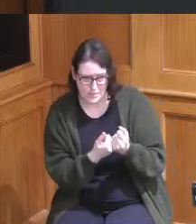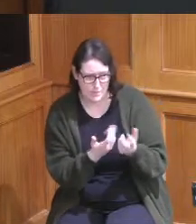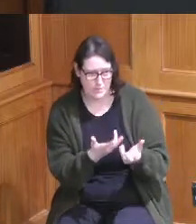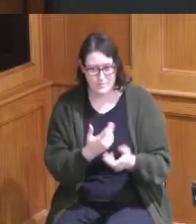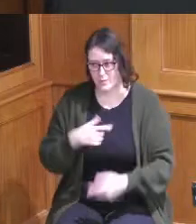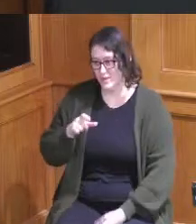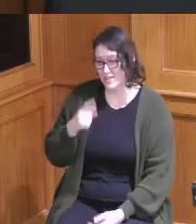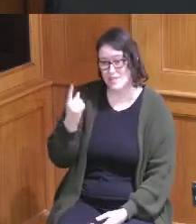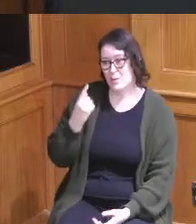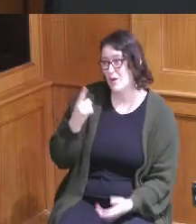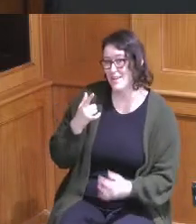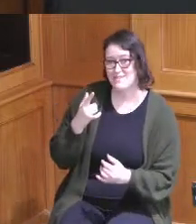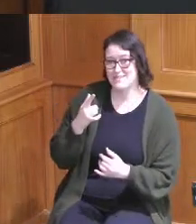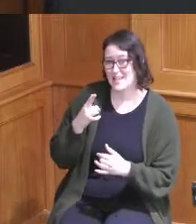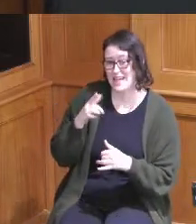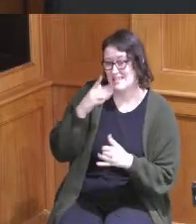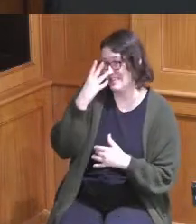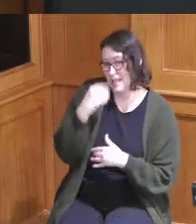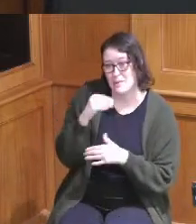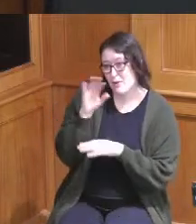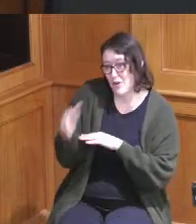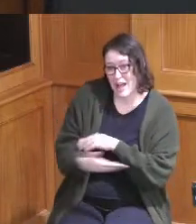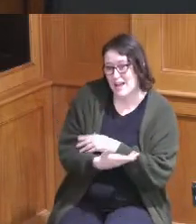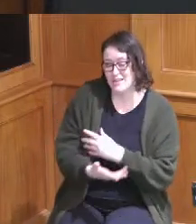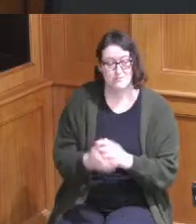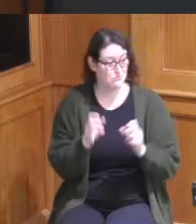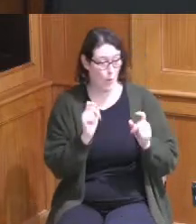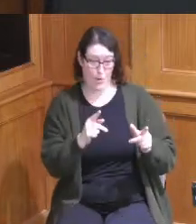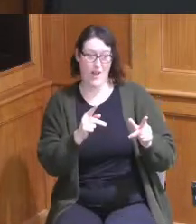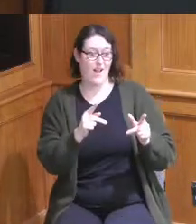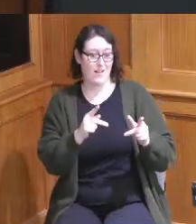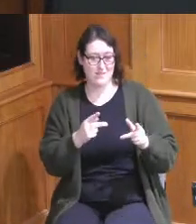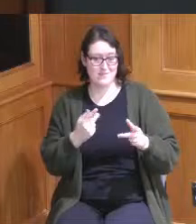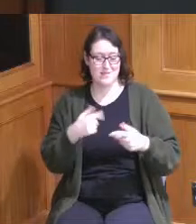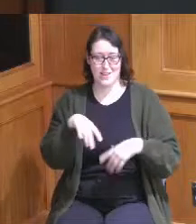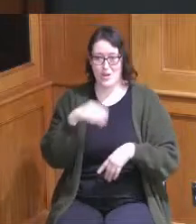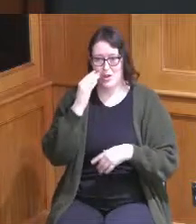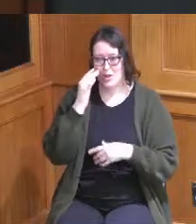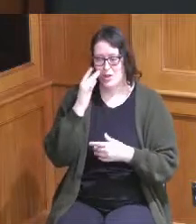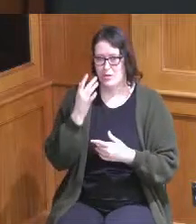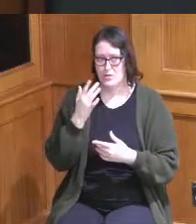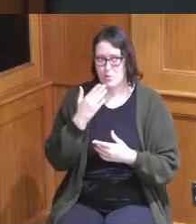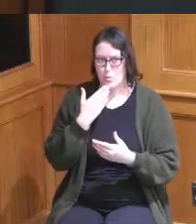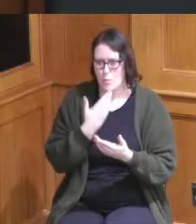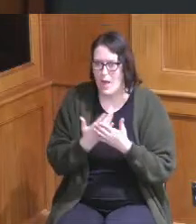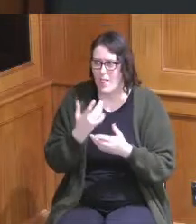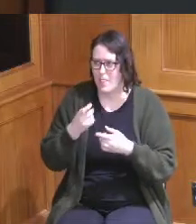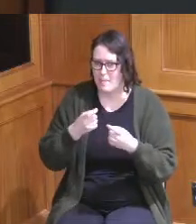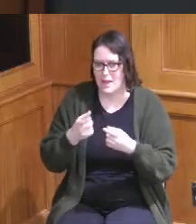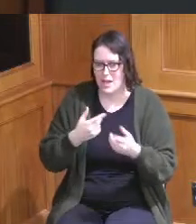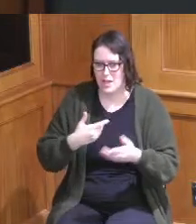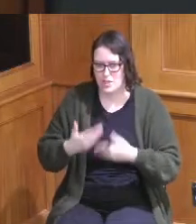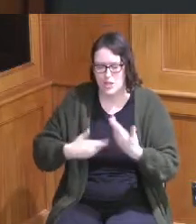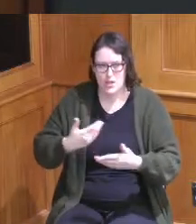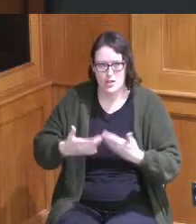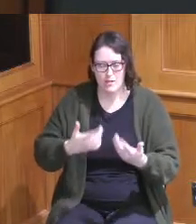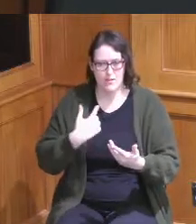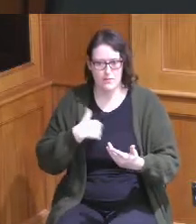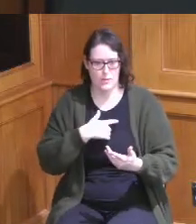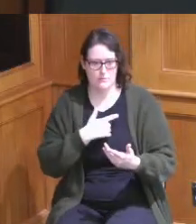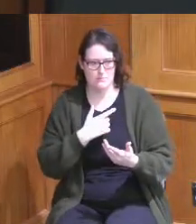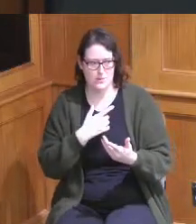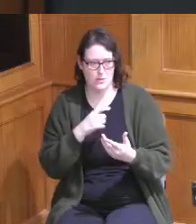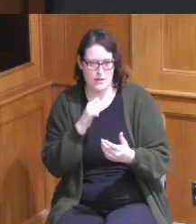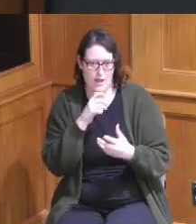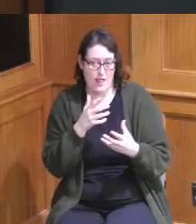need a place to stay. And I said, oh, okay, because it was being so well managed with the facility open